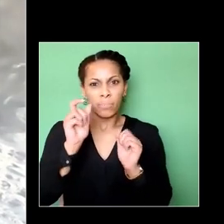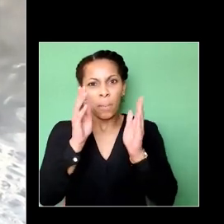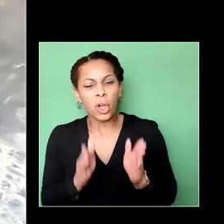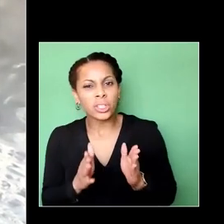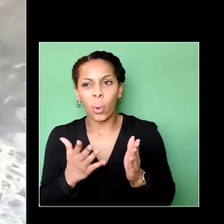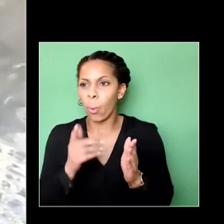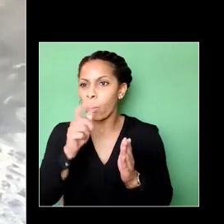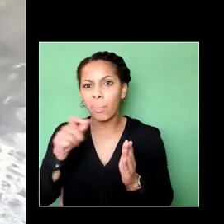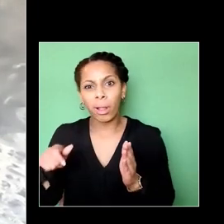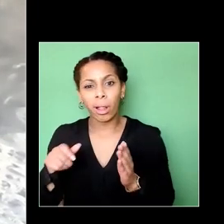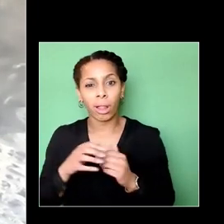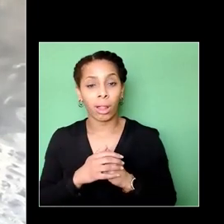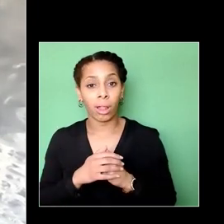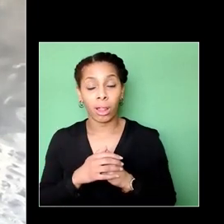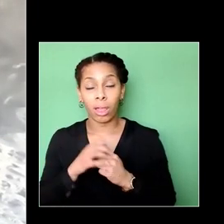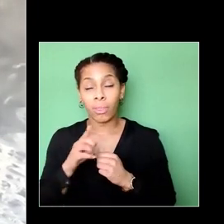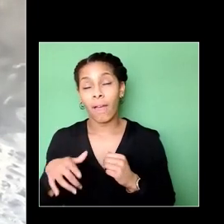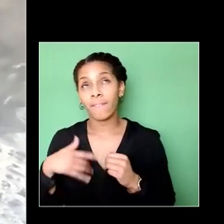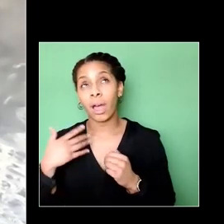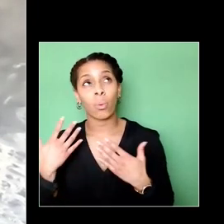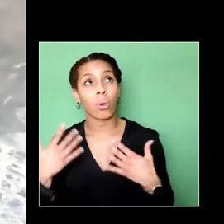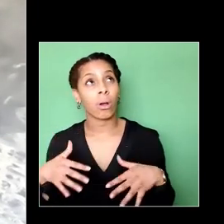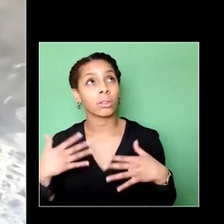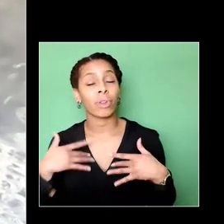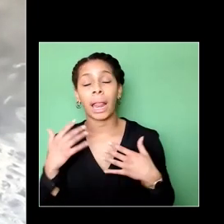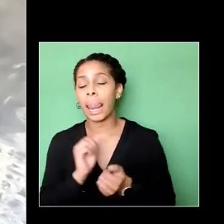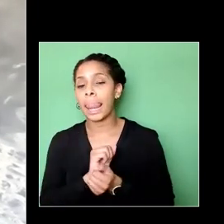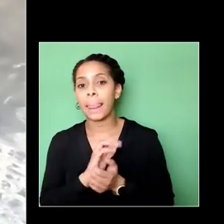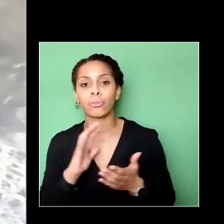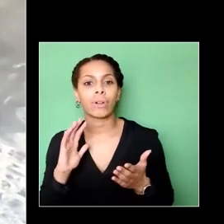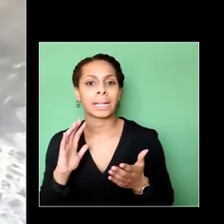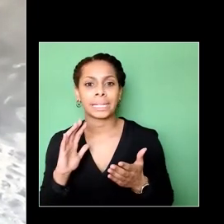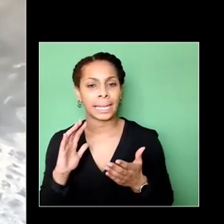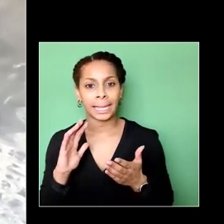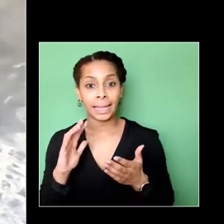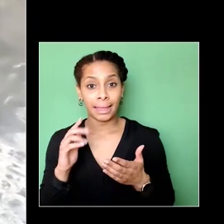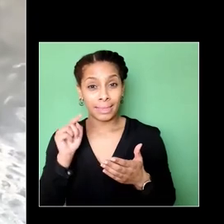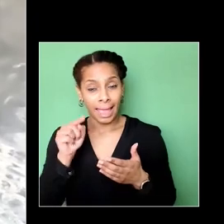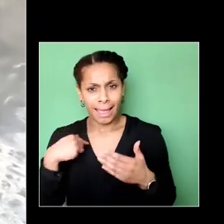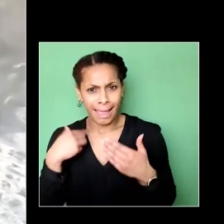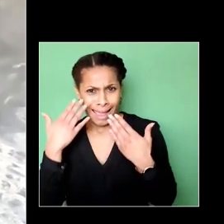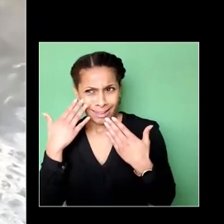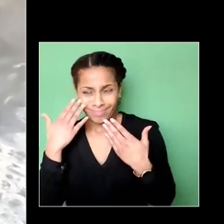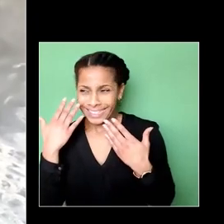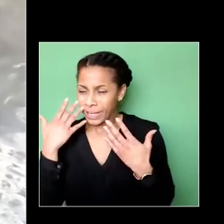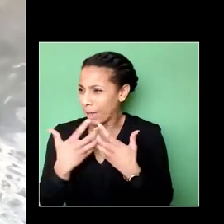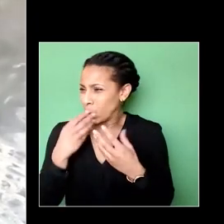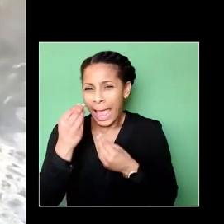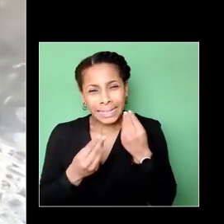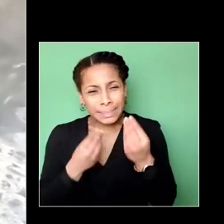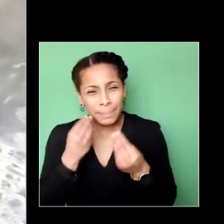I just found that incredibly liberating. And it was something that I didn't really know how to explain, because